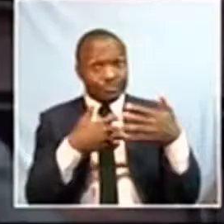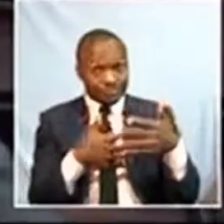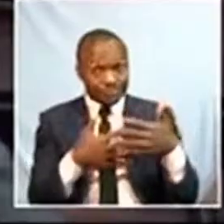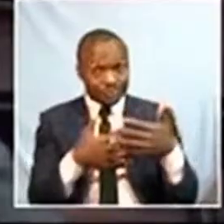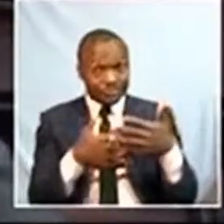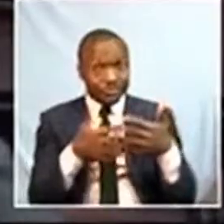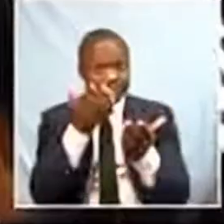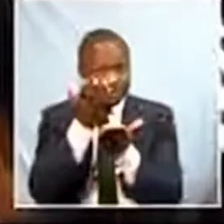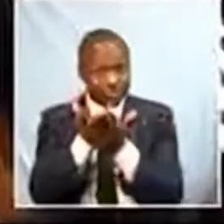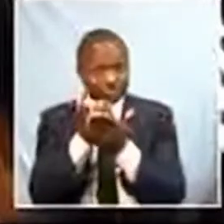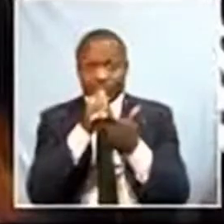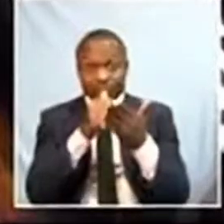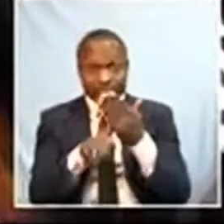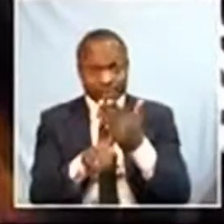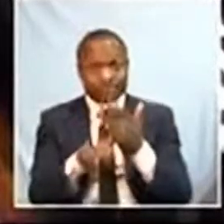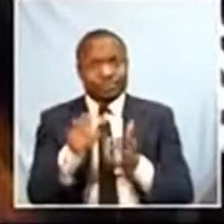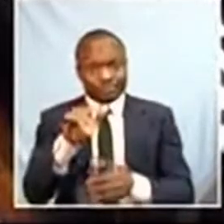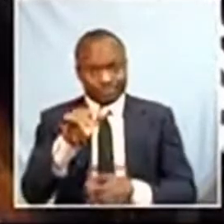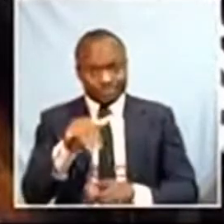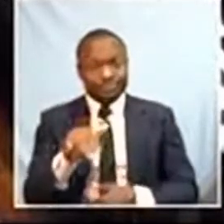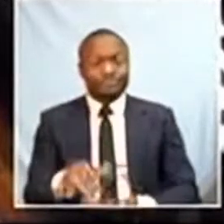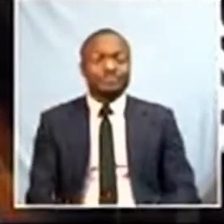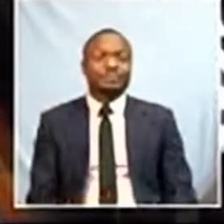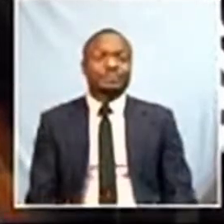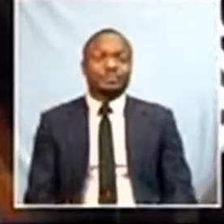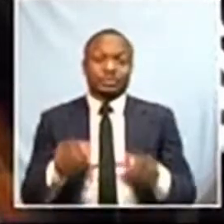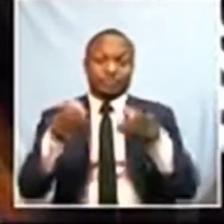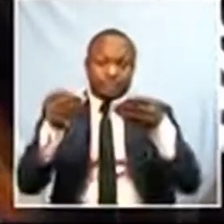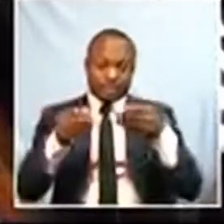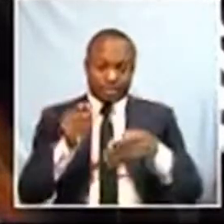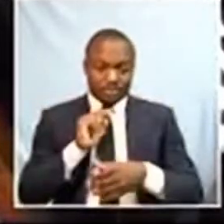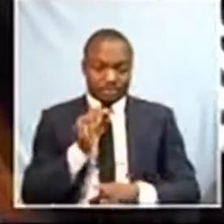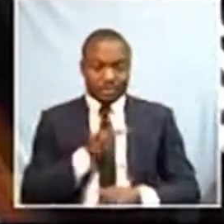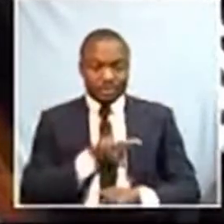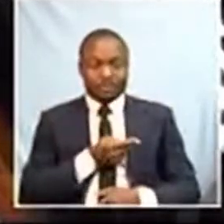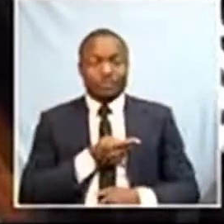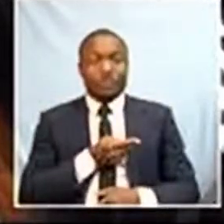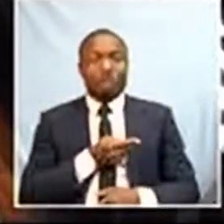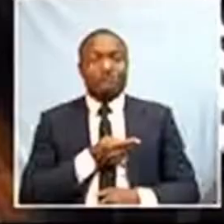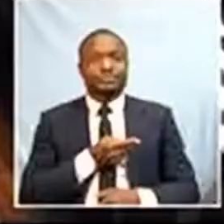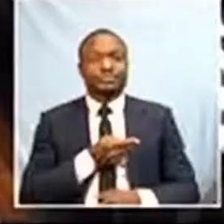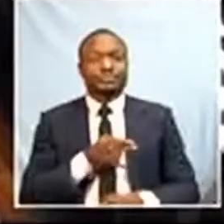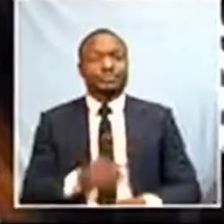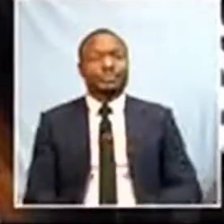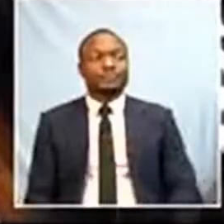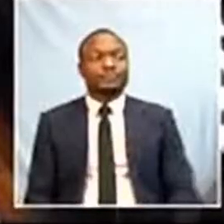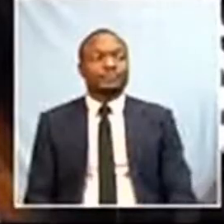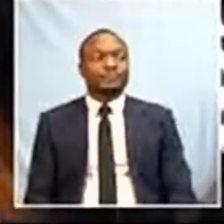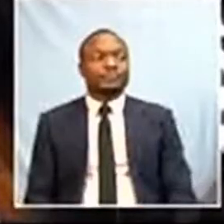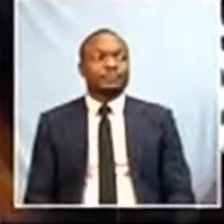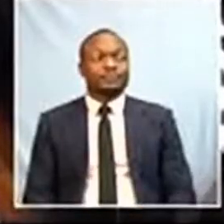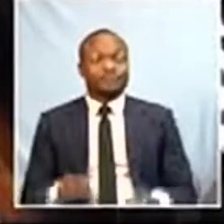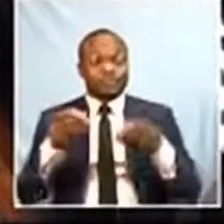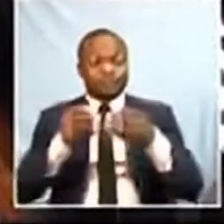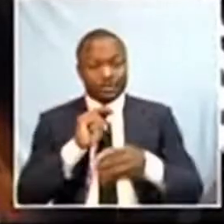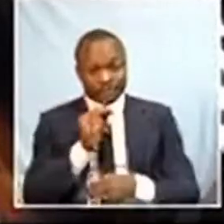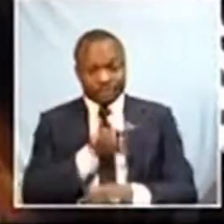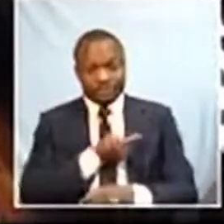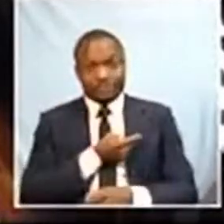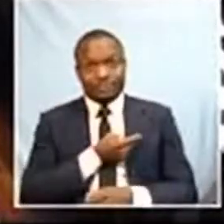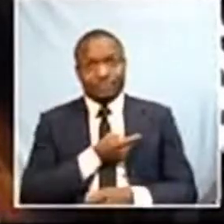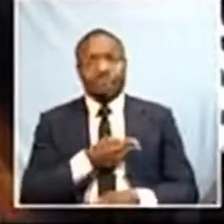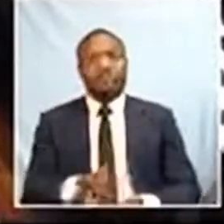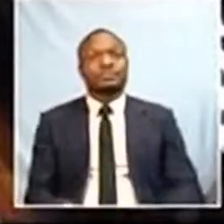demand notice here. Yes, Chair. Give us that copy. Give us that copy.